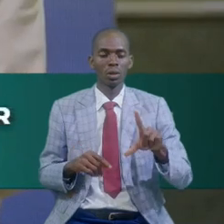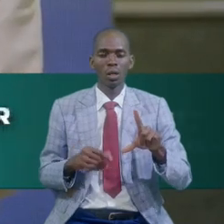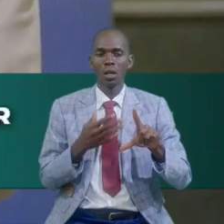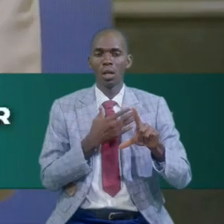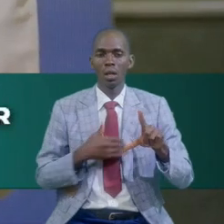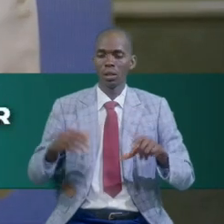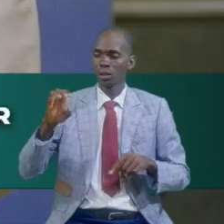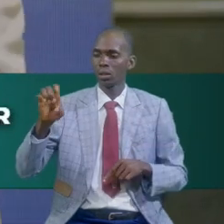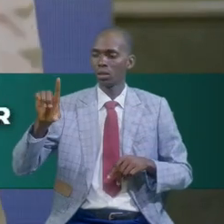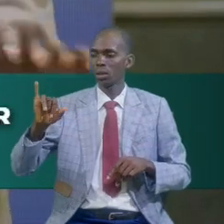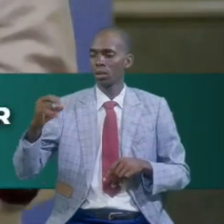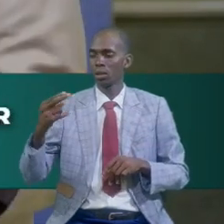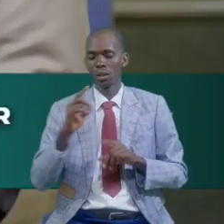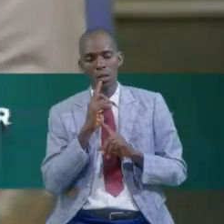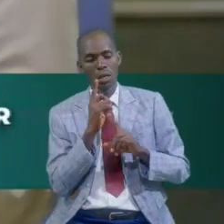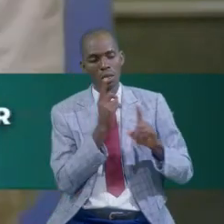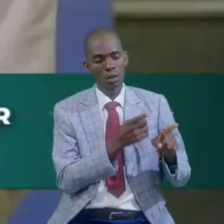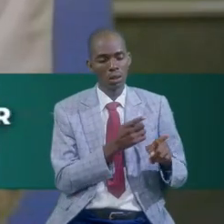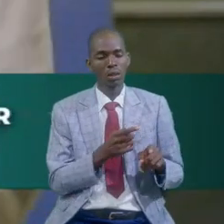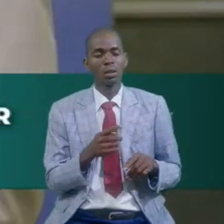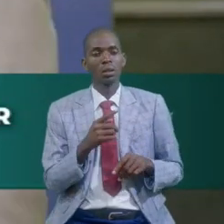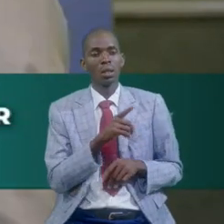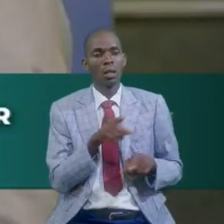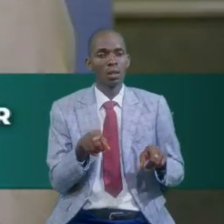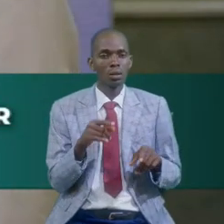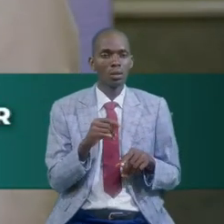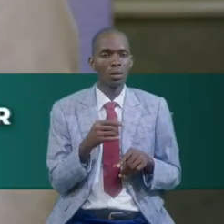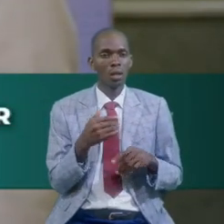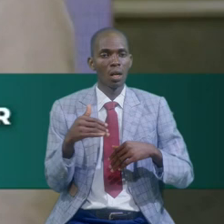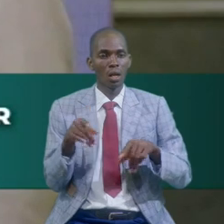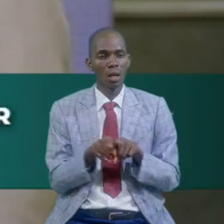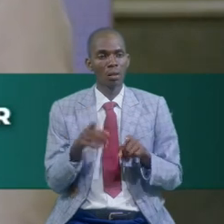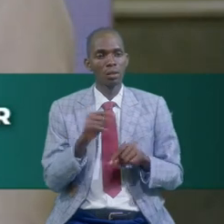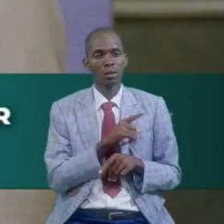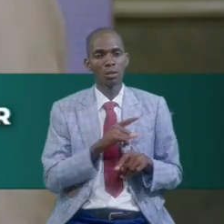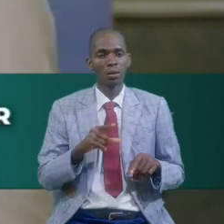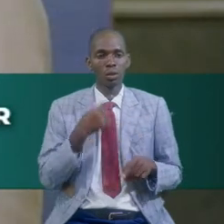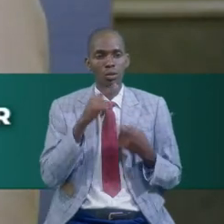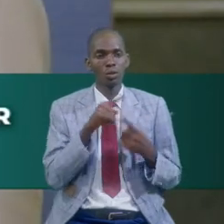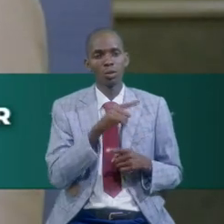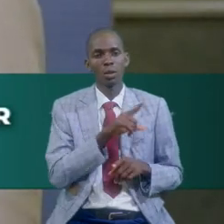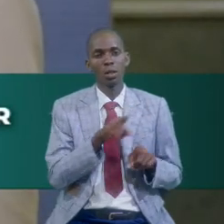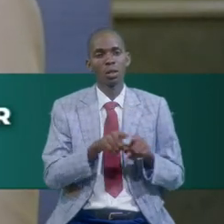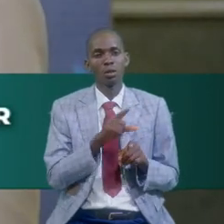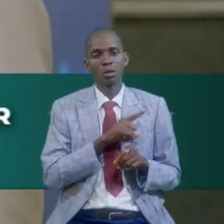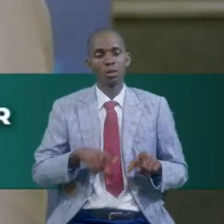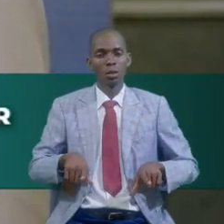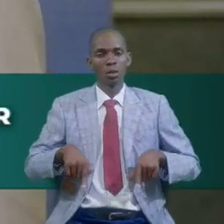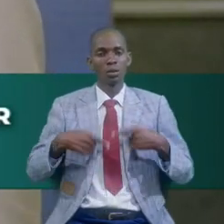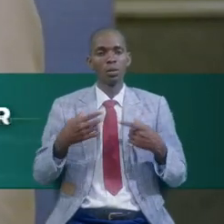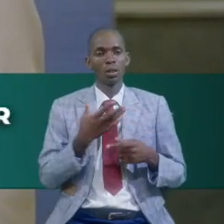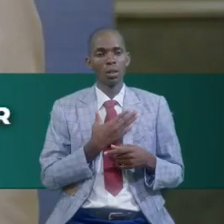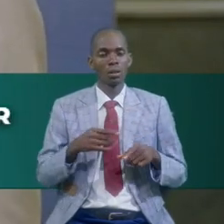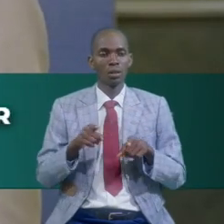Lord liveth, and as thy soul liveth, I will not leave thee. So they